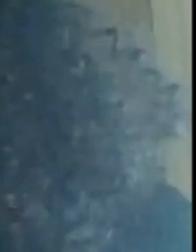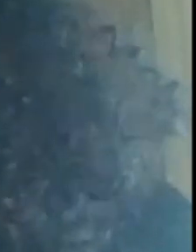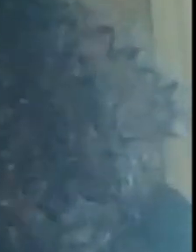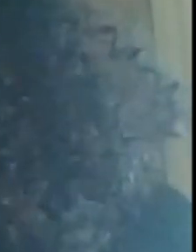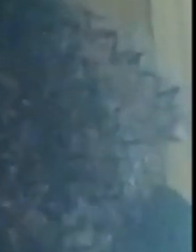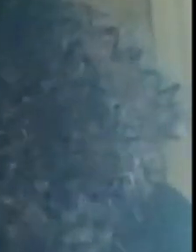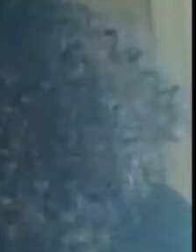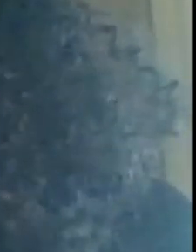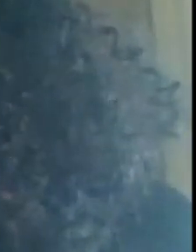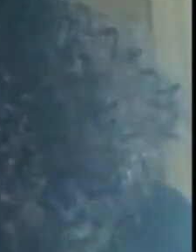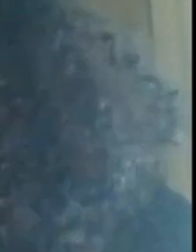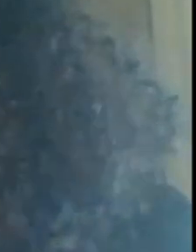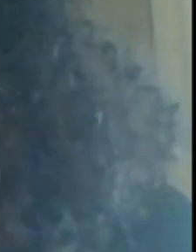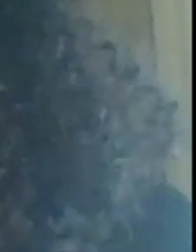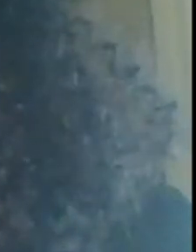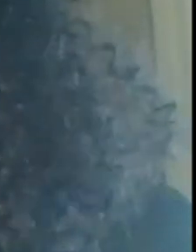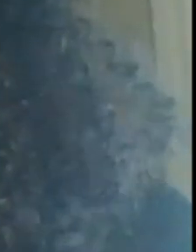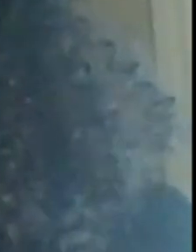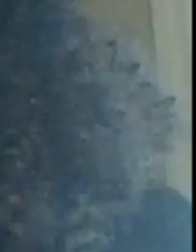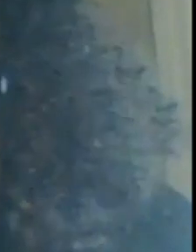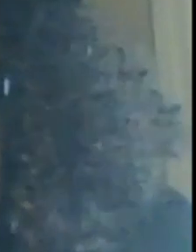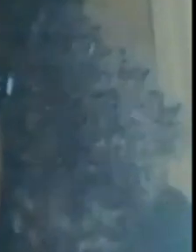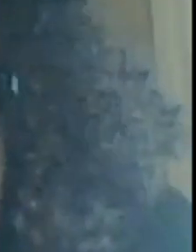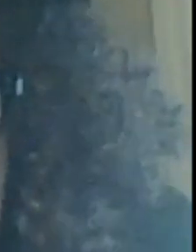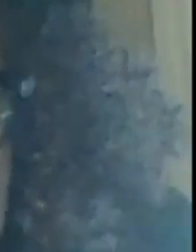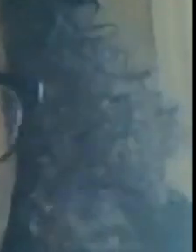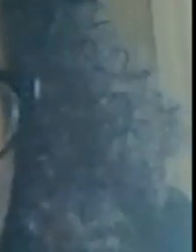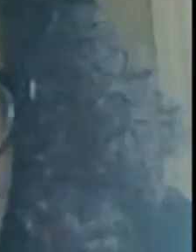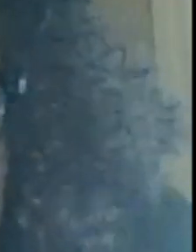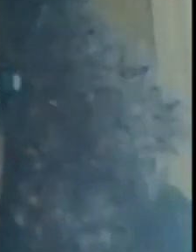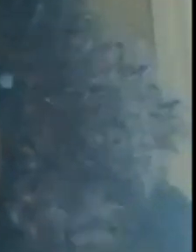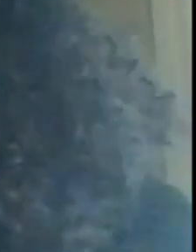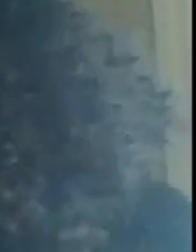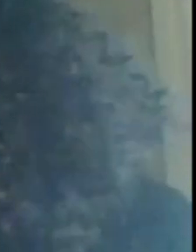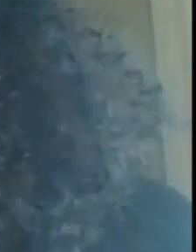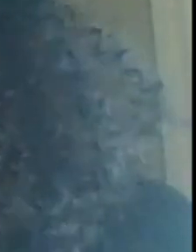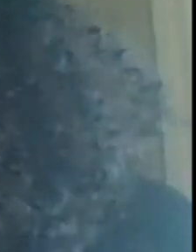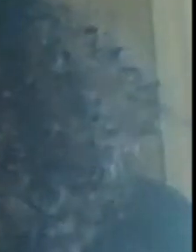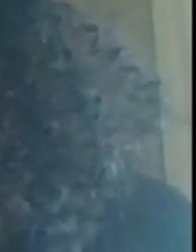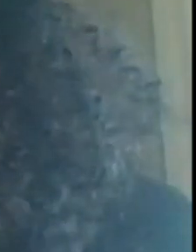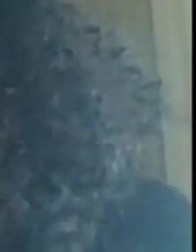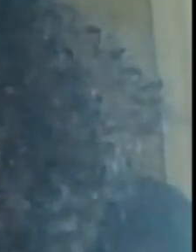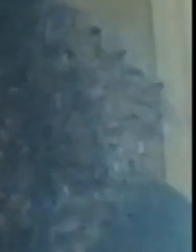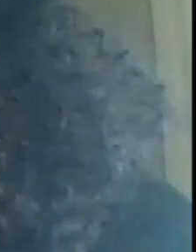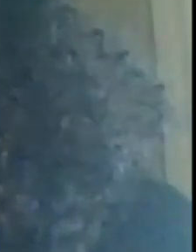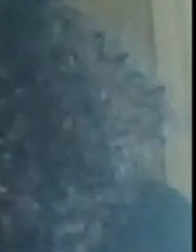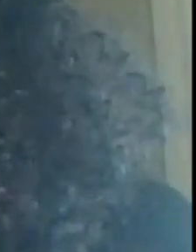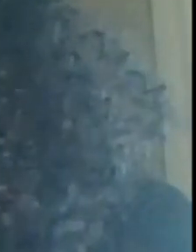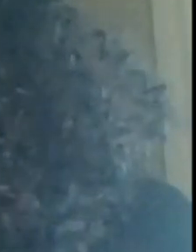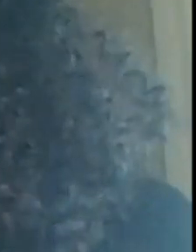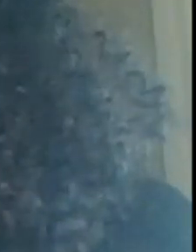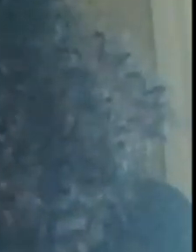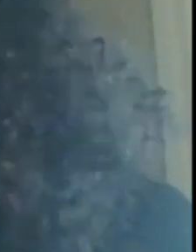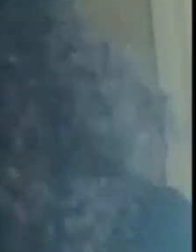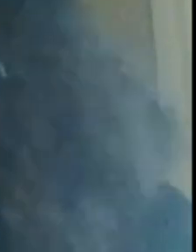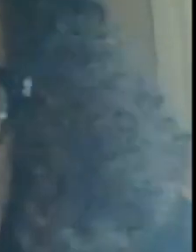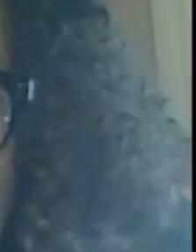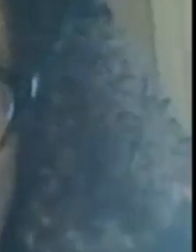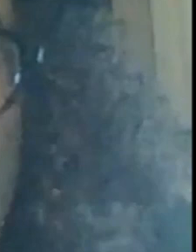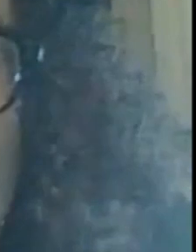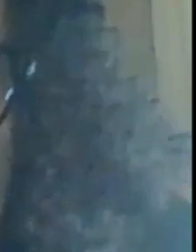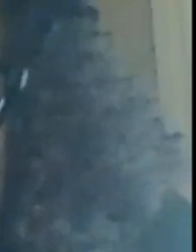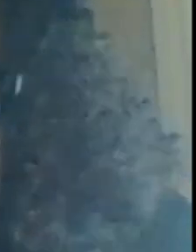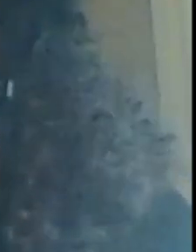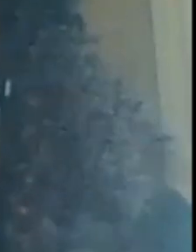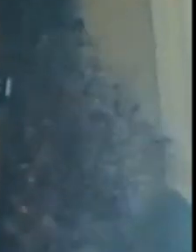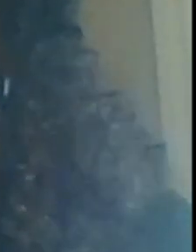within 24 hours. And I think everyone should also have my text message number too. So please feel free to shoot me your questions. Also,